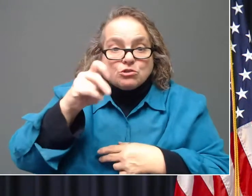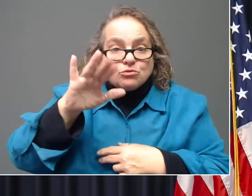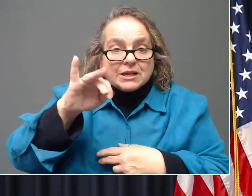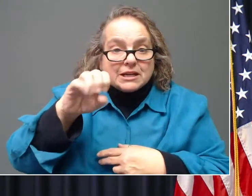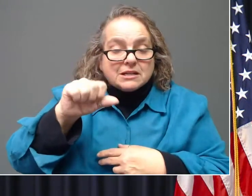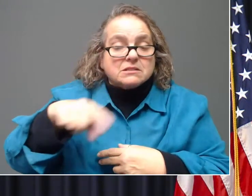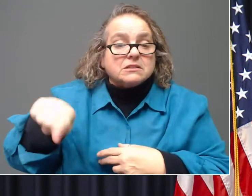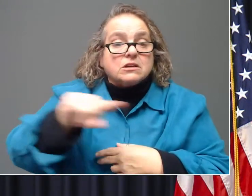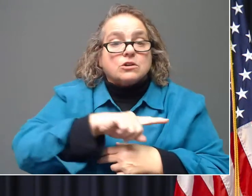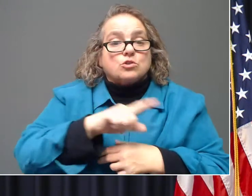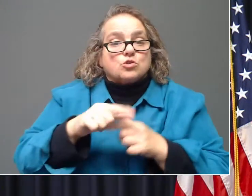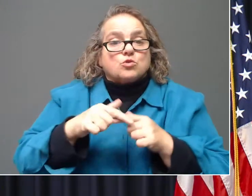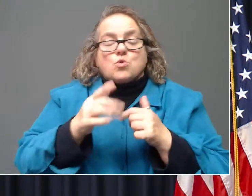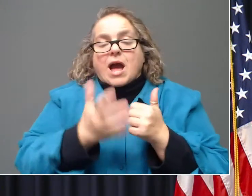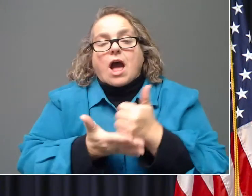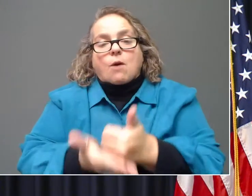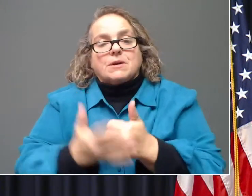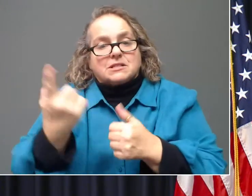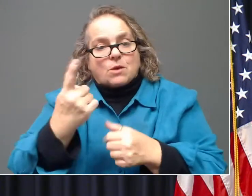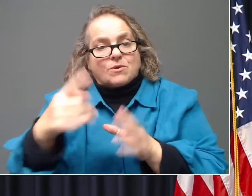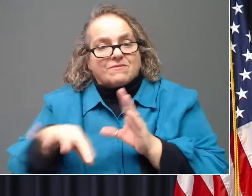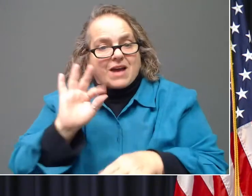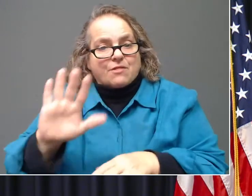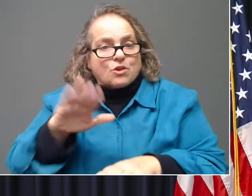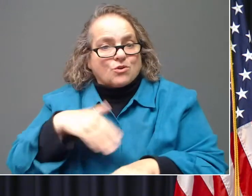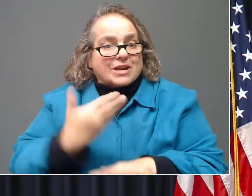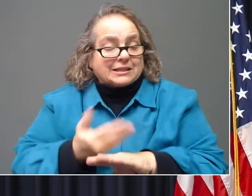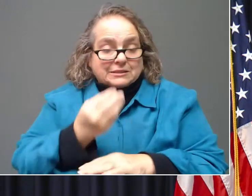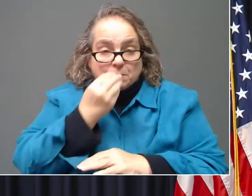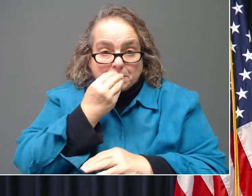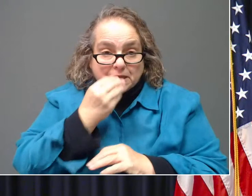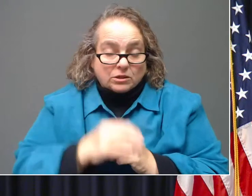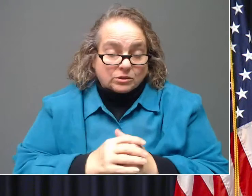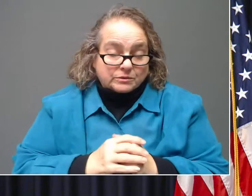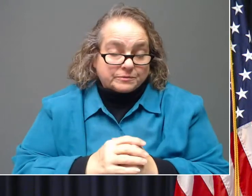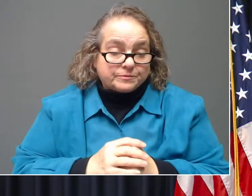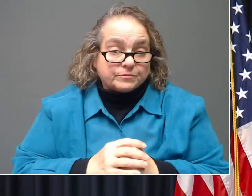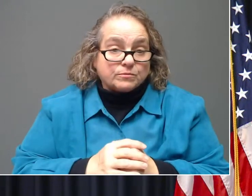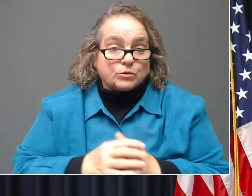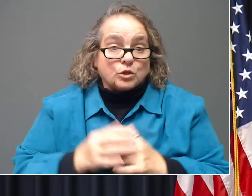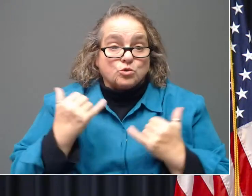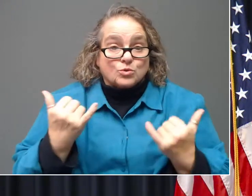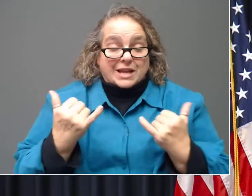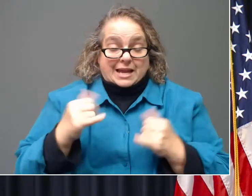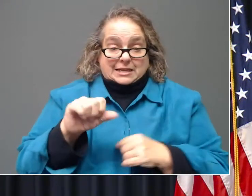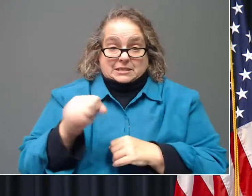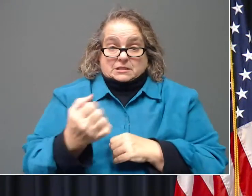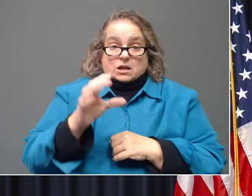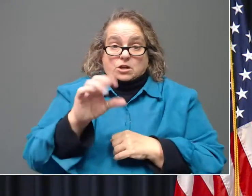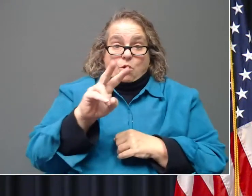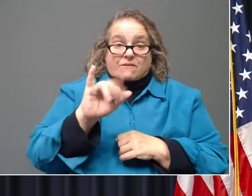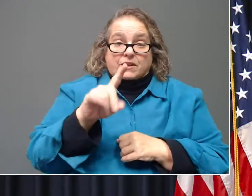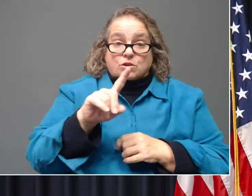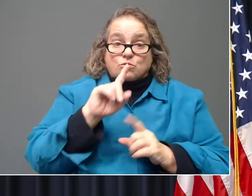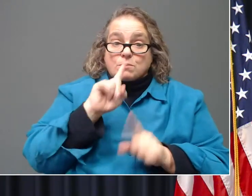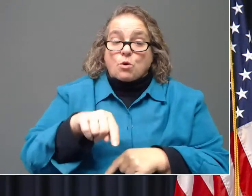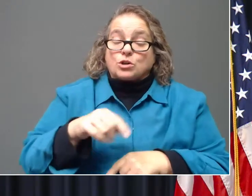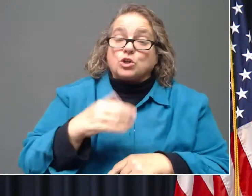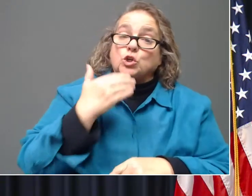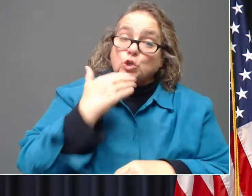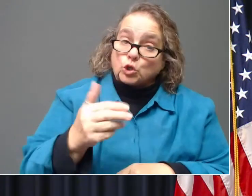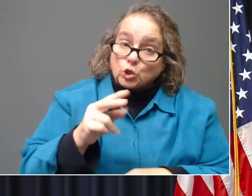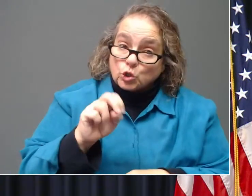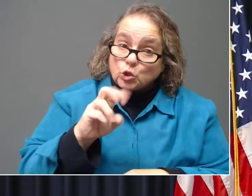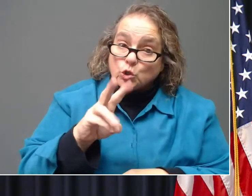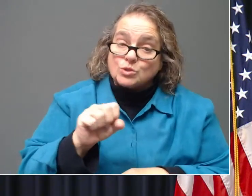next meal. All right, today's COVID report. Good news and